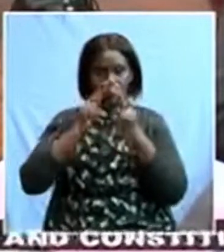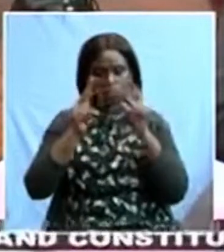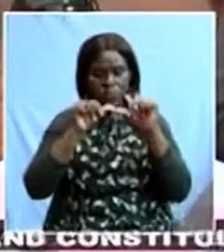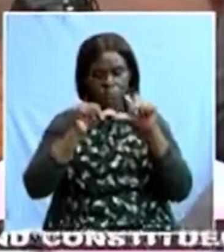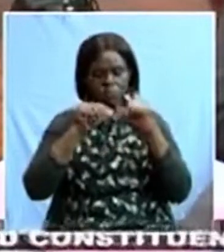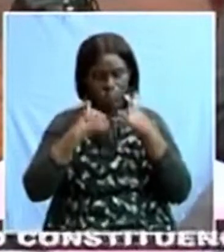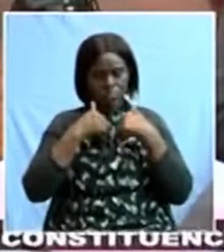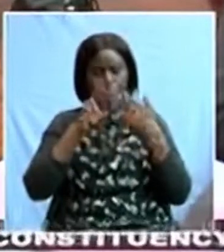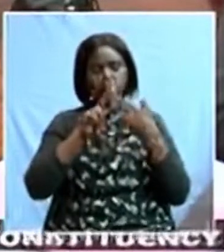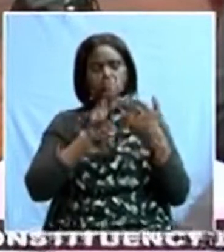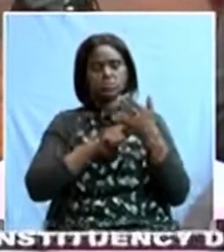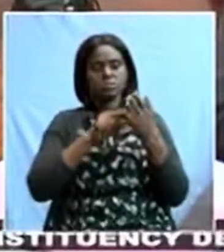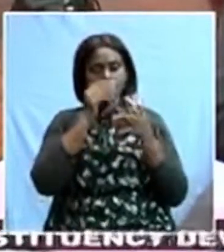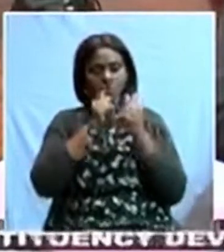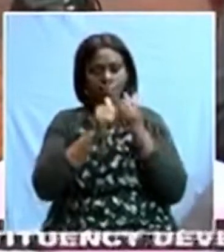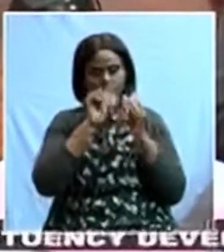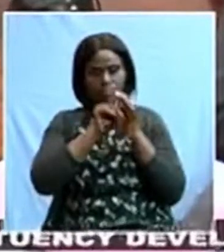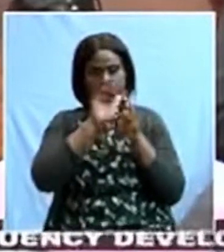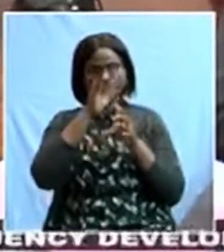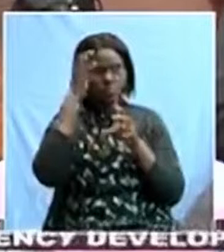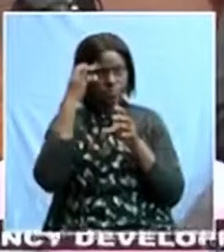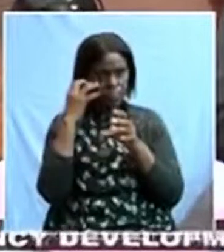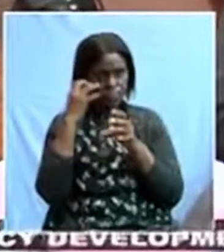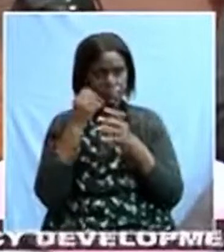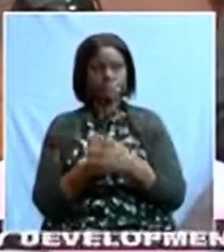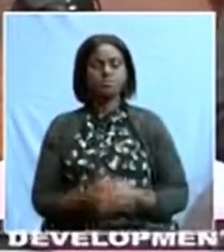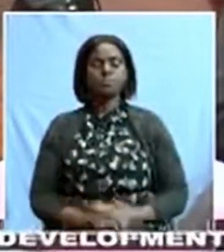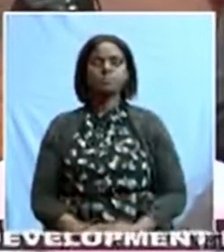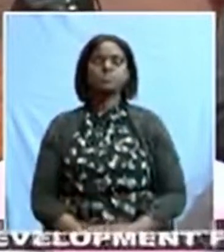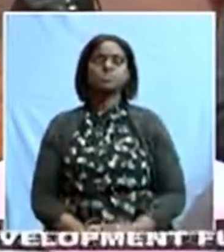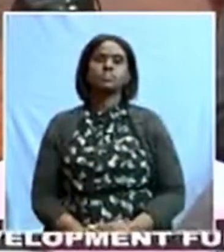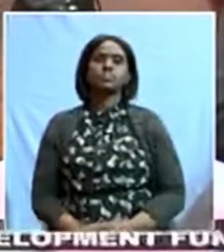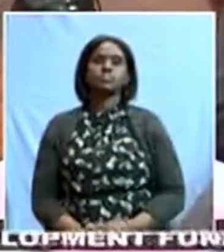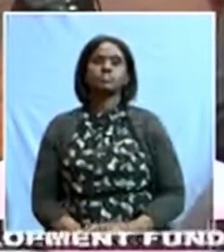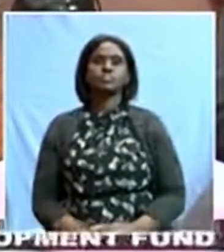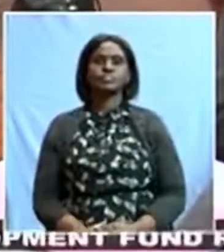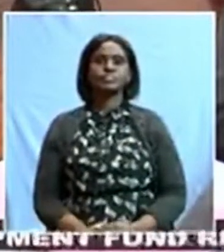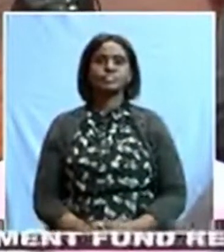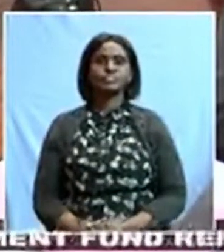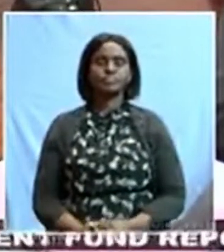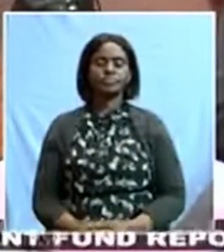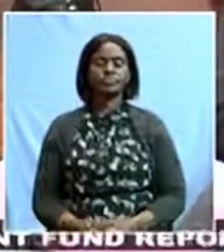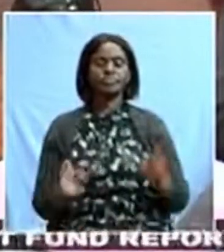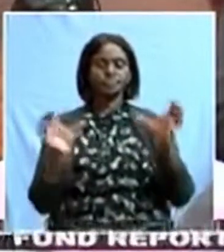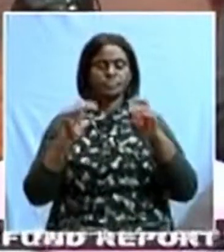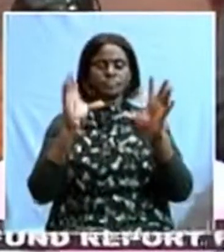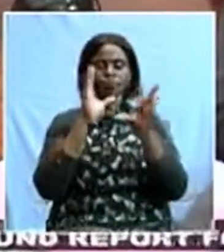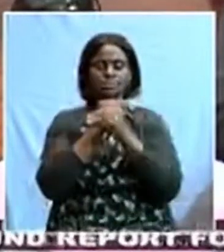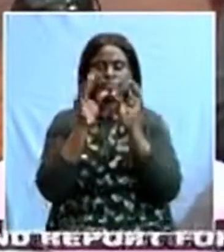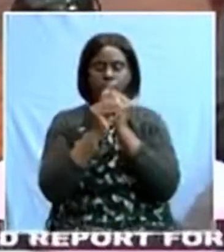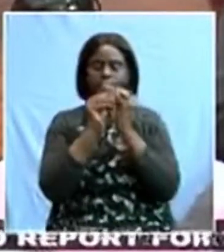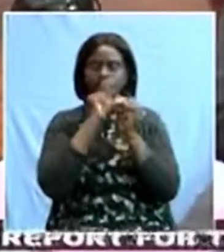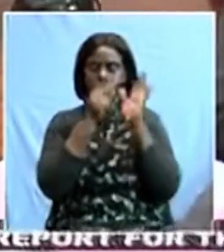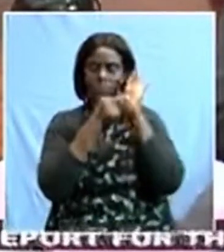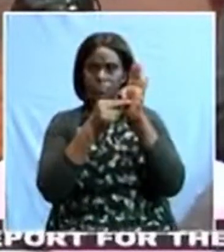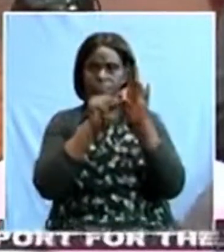had to be reported because it was in the office. The council laptops that were missing, not availed at the time of audit, we